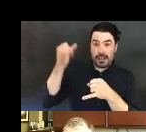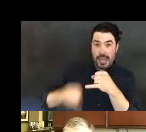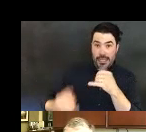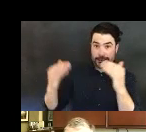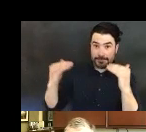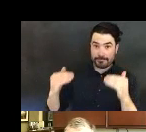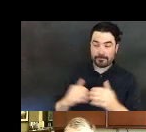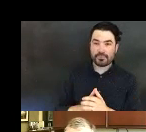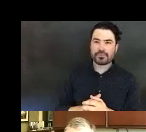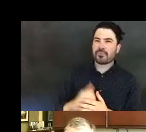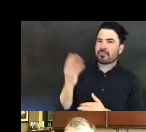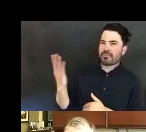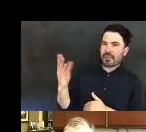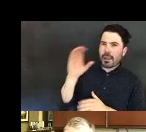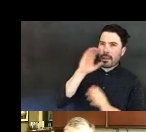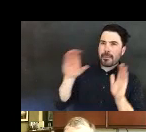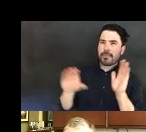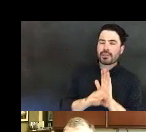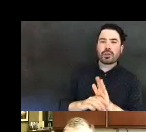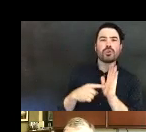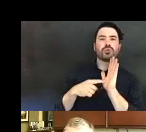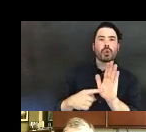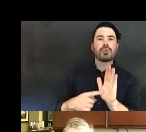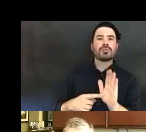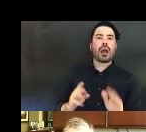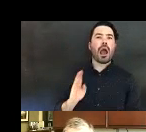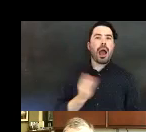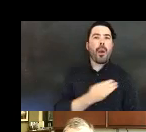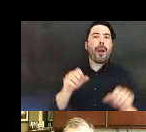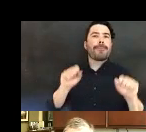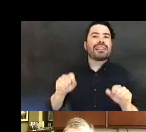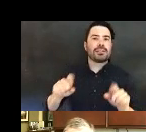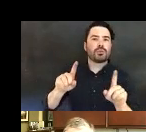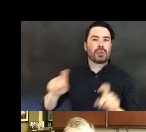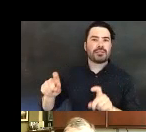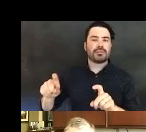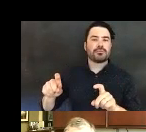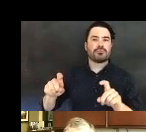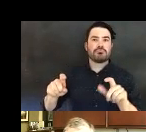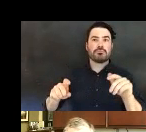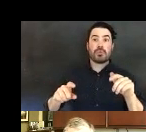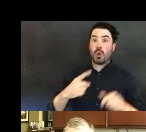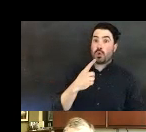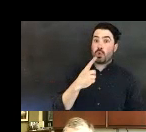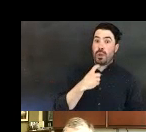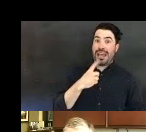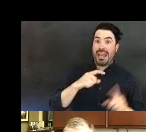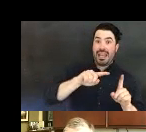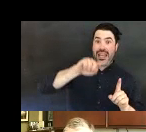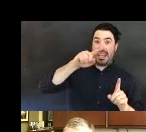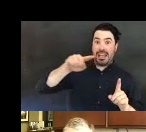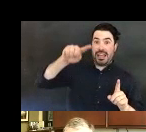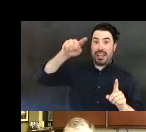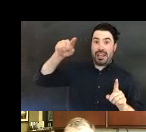a graph that shows you what our testing capacity has looked like over time. It's a complex graph, but that red line is the total